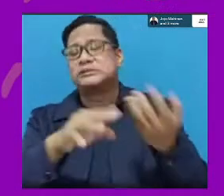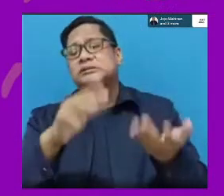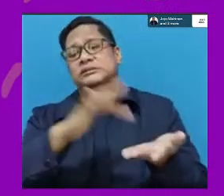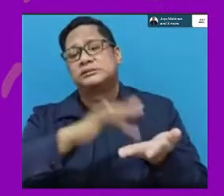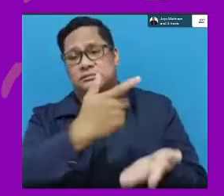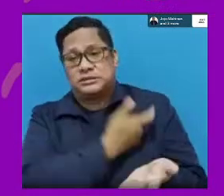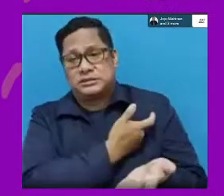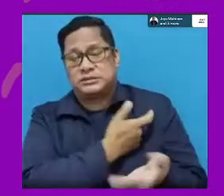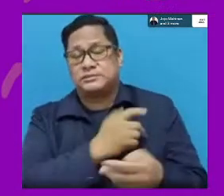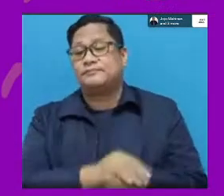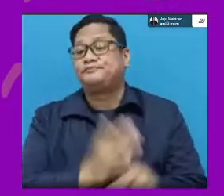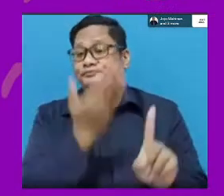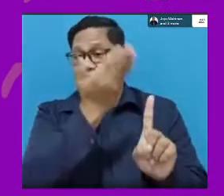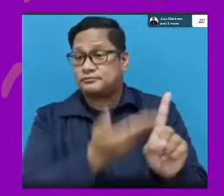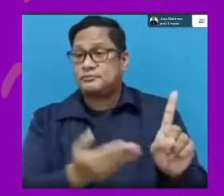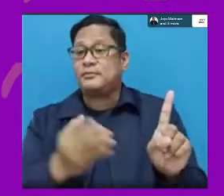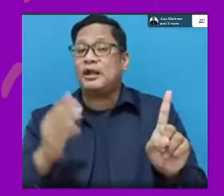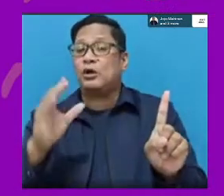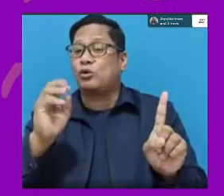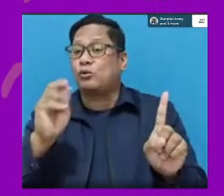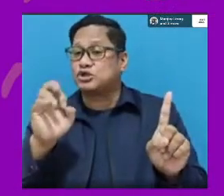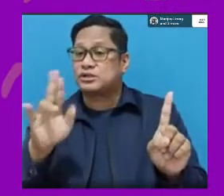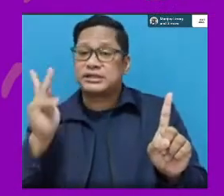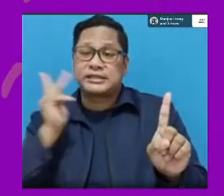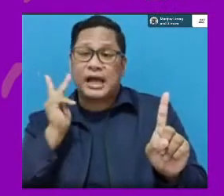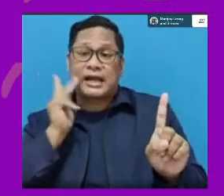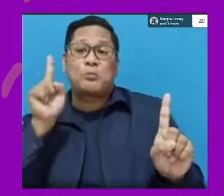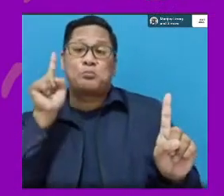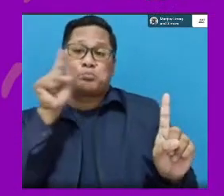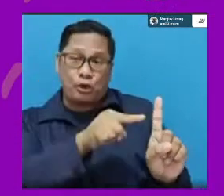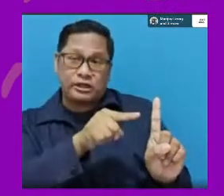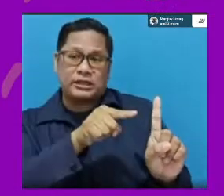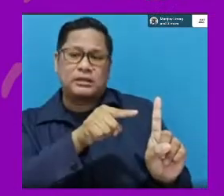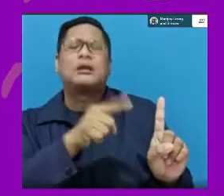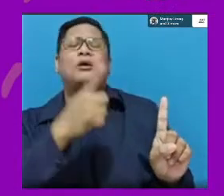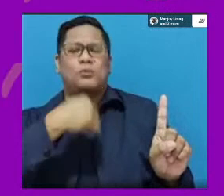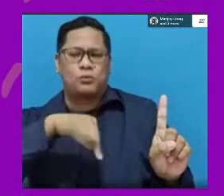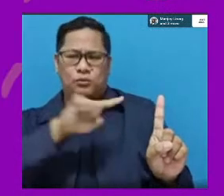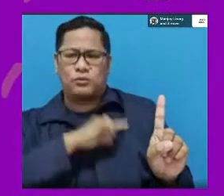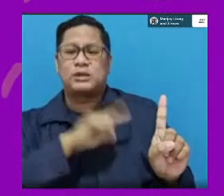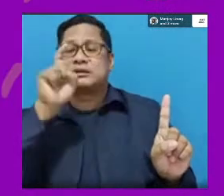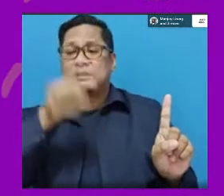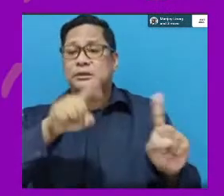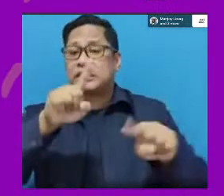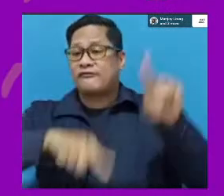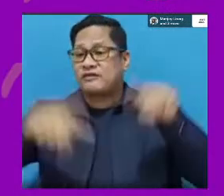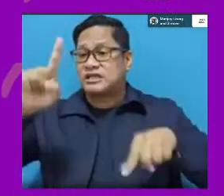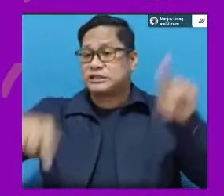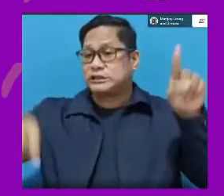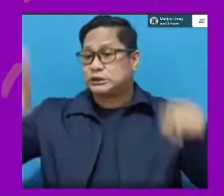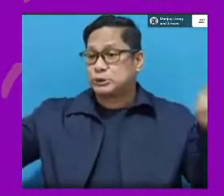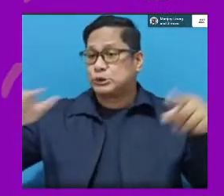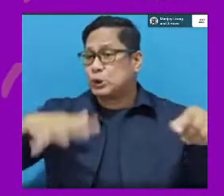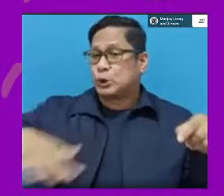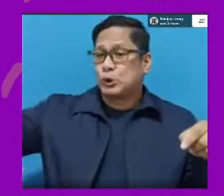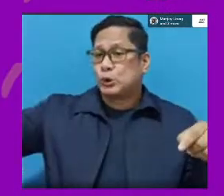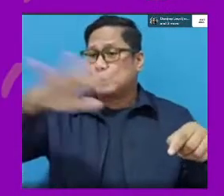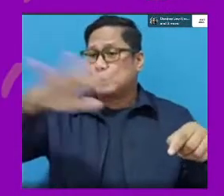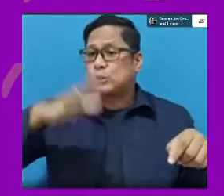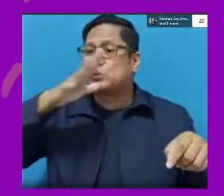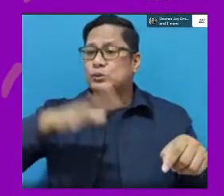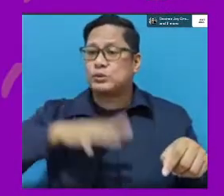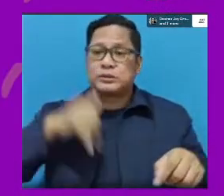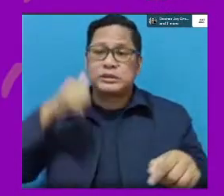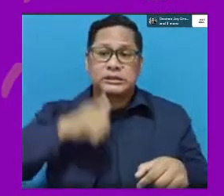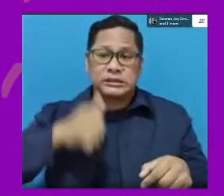As Commissioner Karen so rightly pointed out, we must ensure that the diverse entirety of women and girls